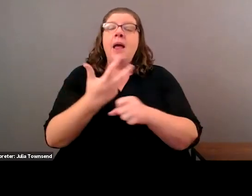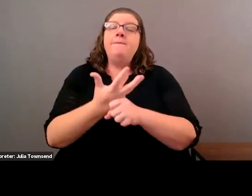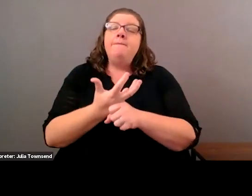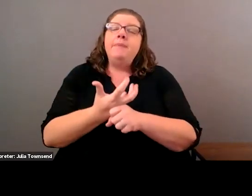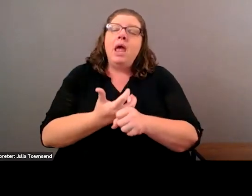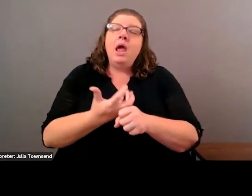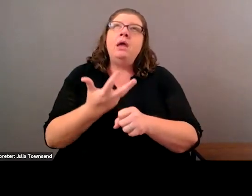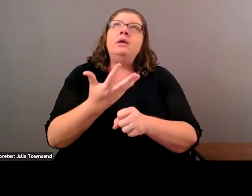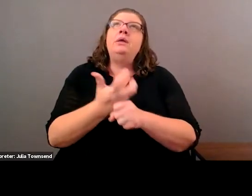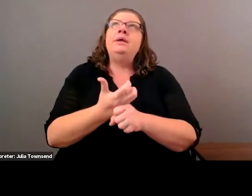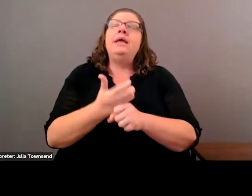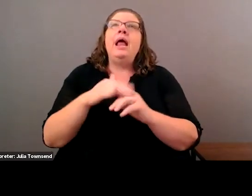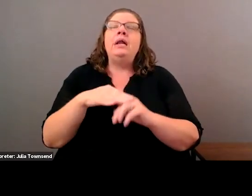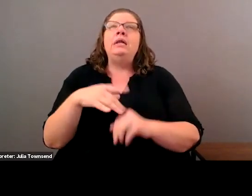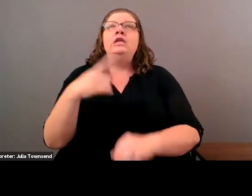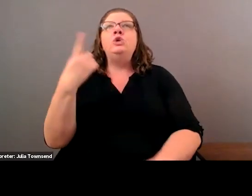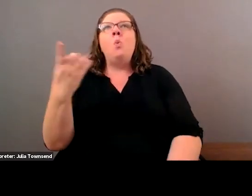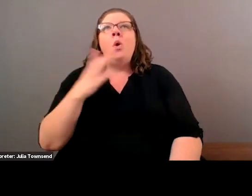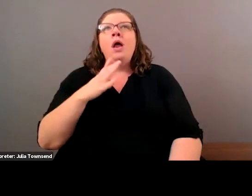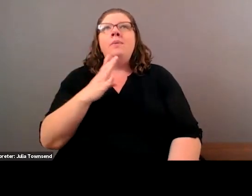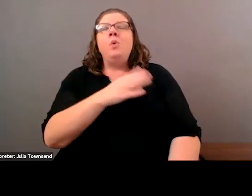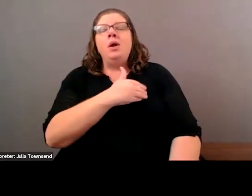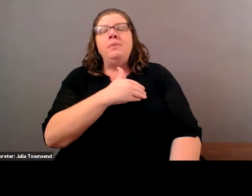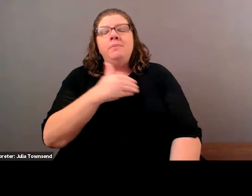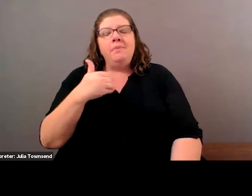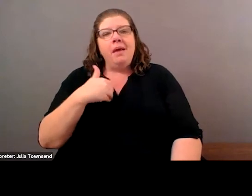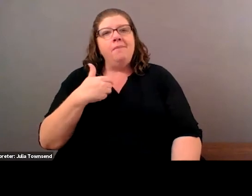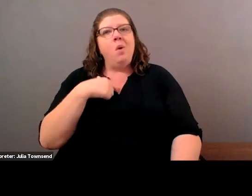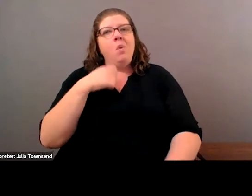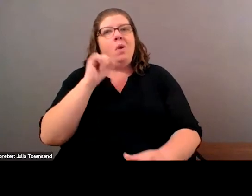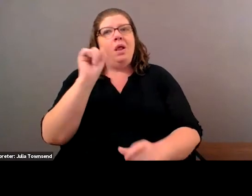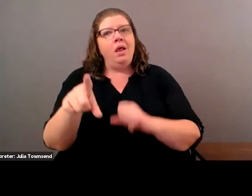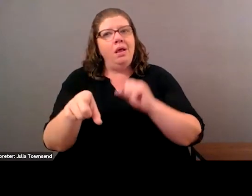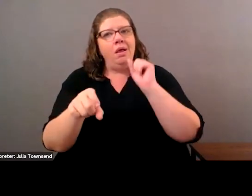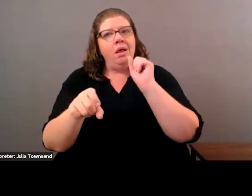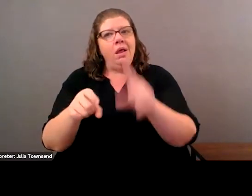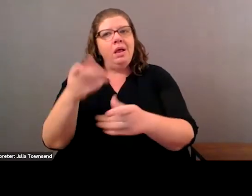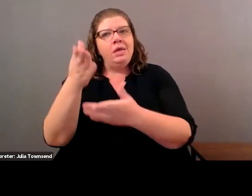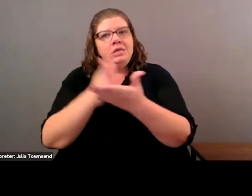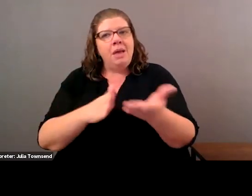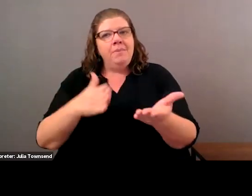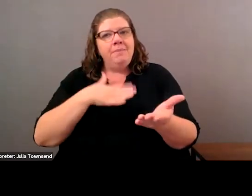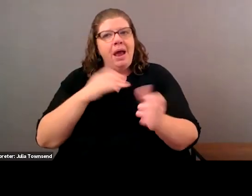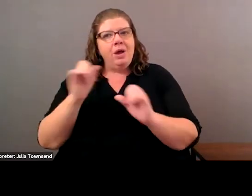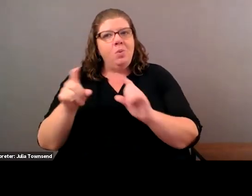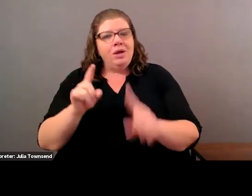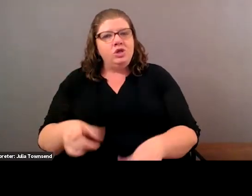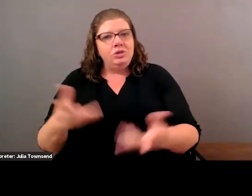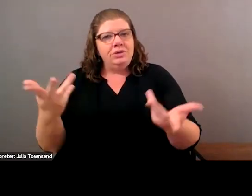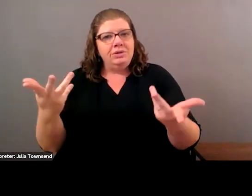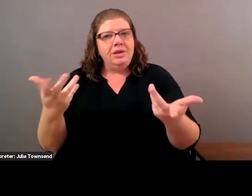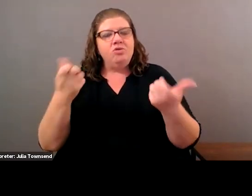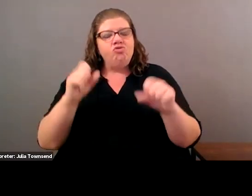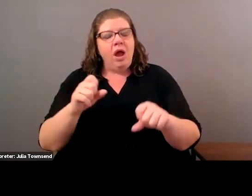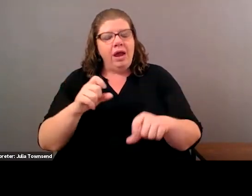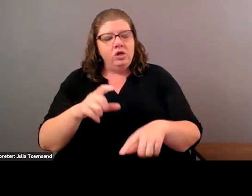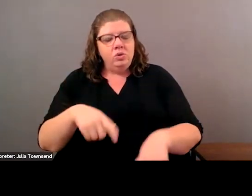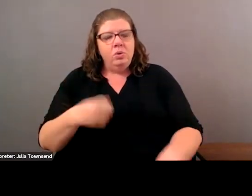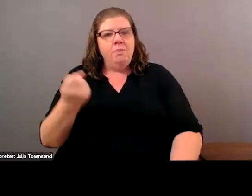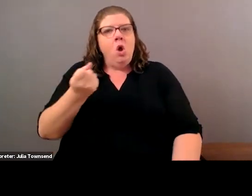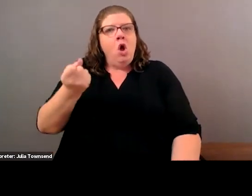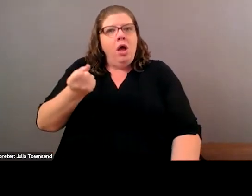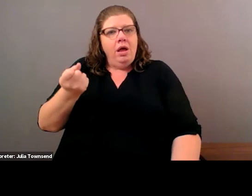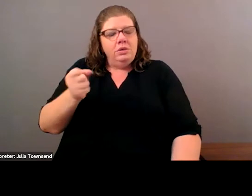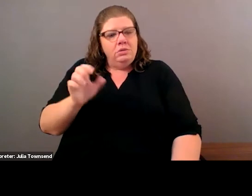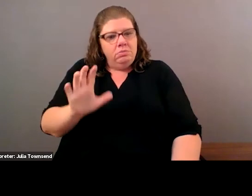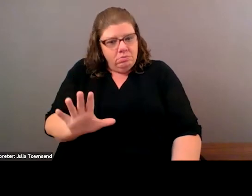that at least one board member will ask these same questions that I'm asking. try to put a little pause on this and